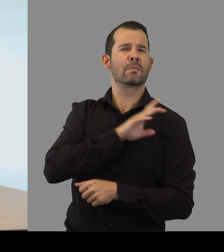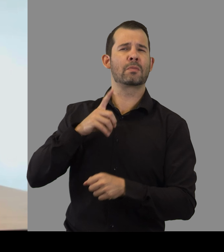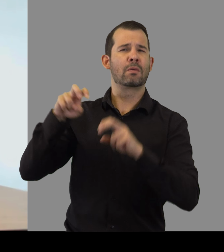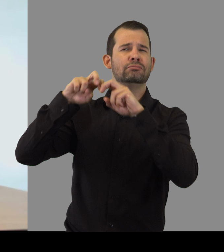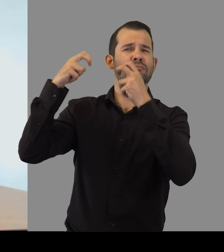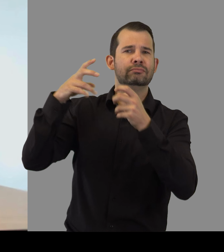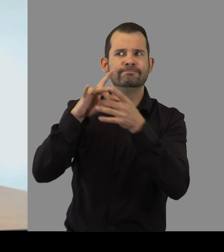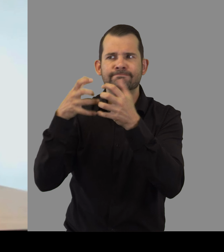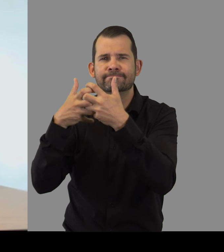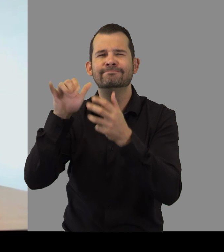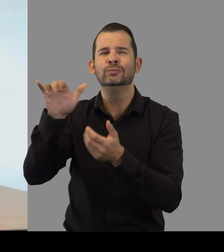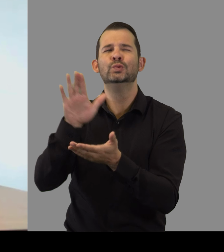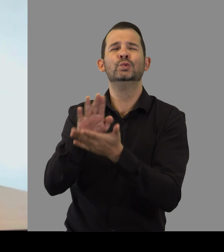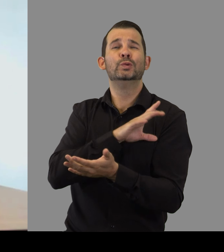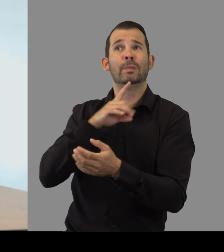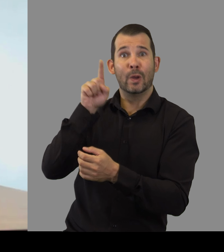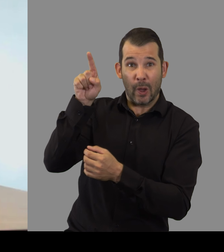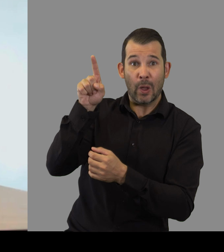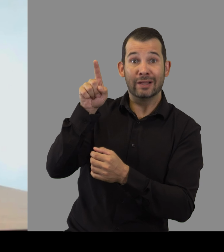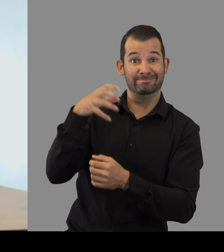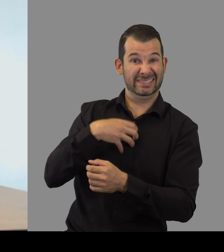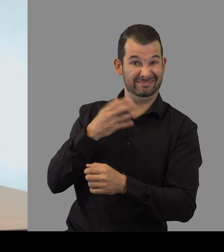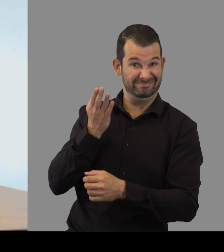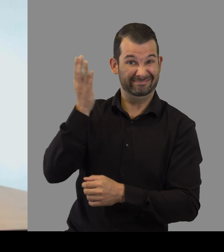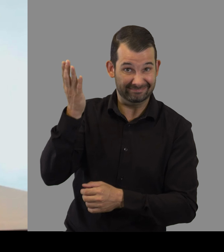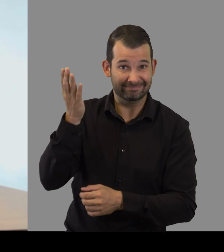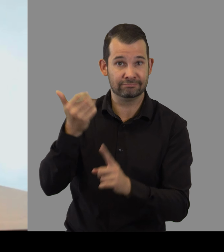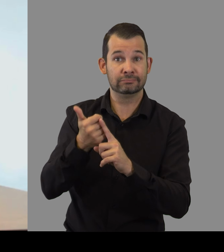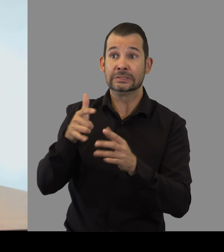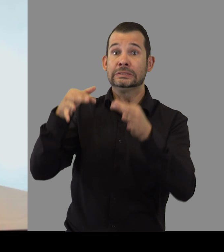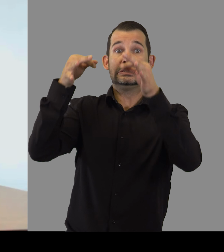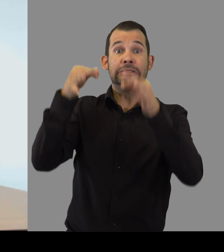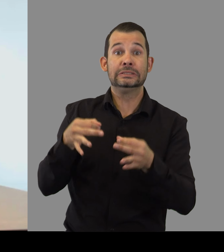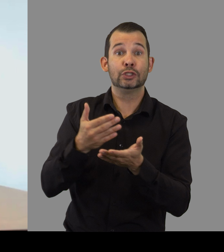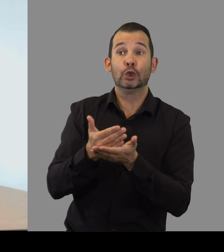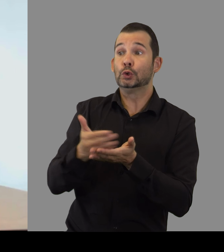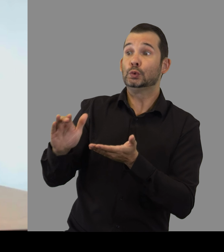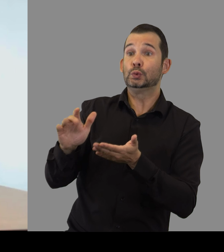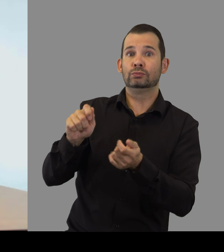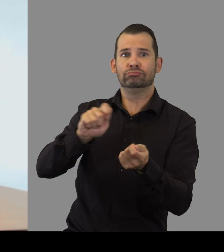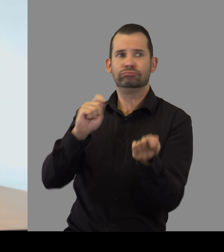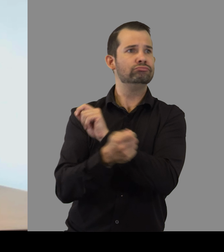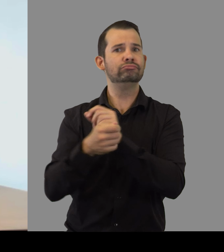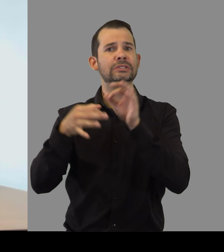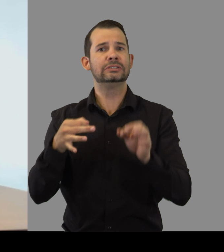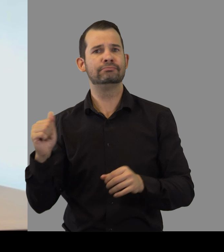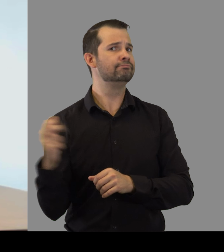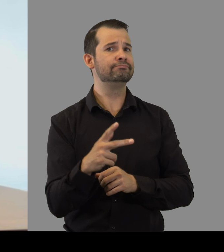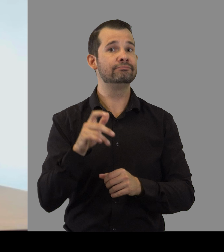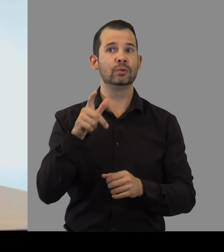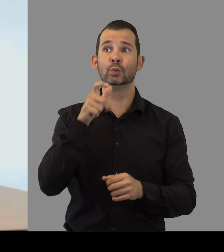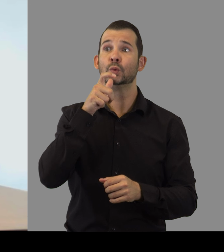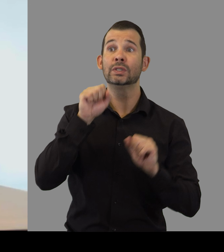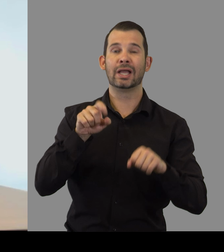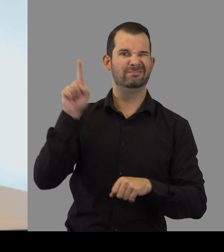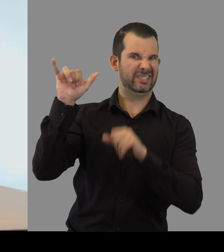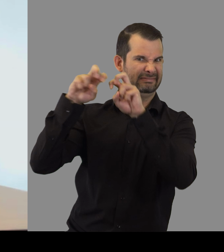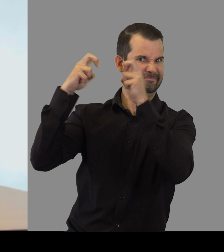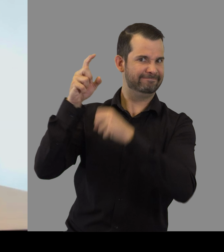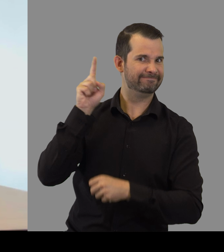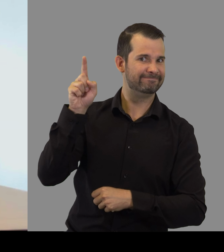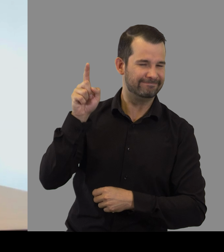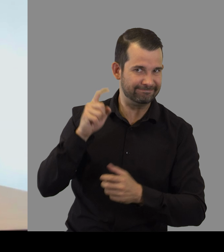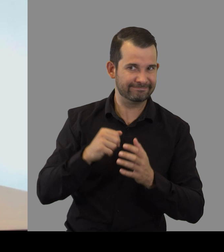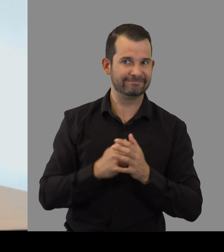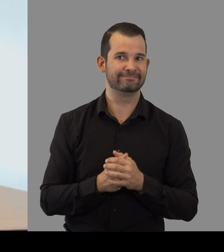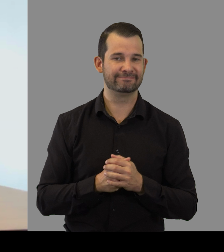appealed to the Board of Trustees of the relevant school board, and the decision to exclude can only be